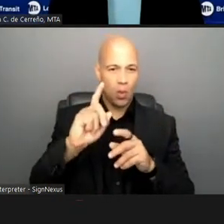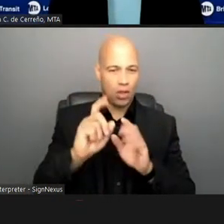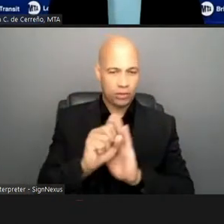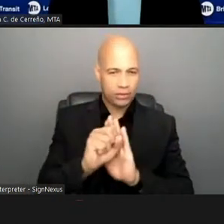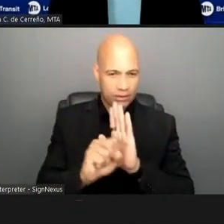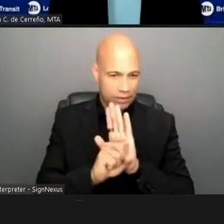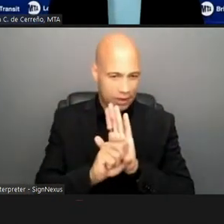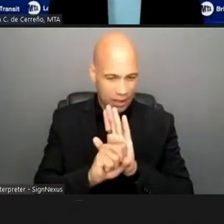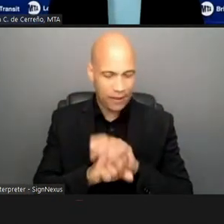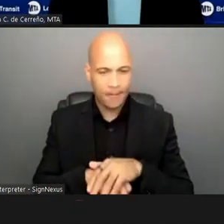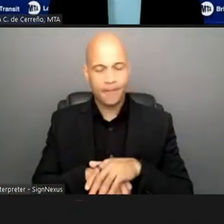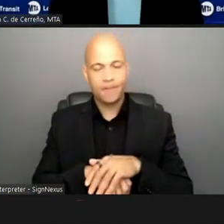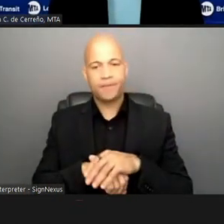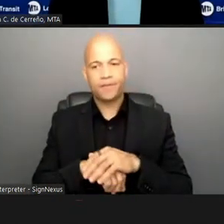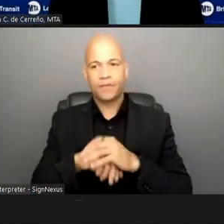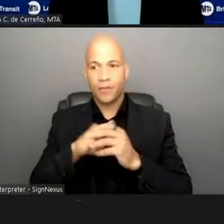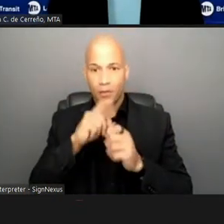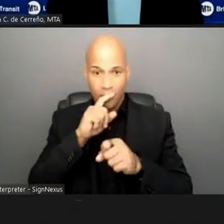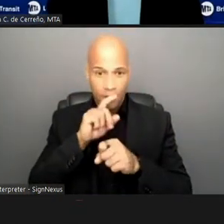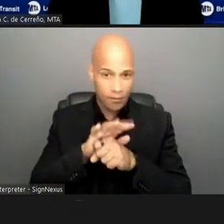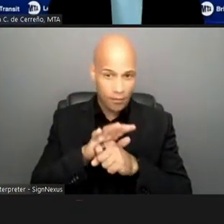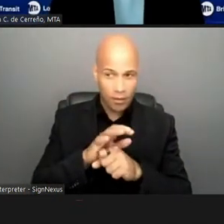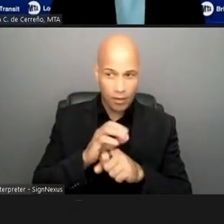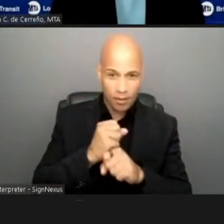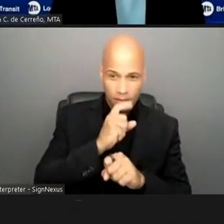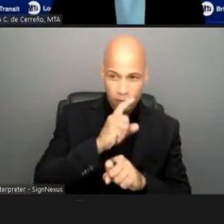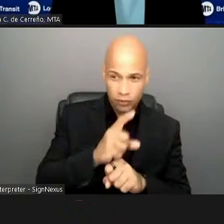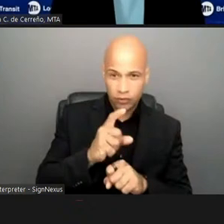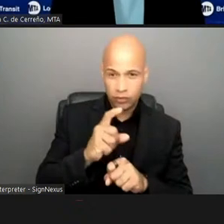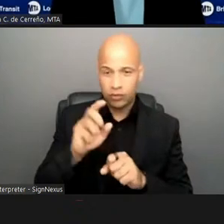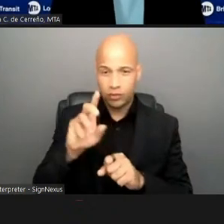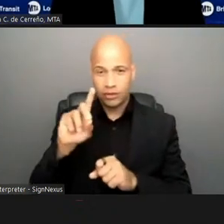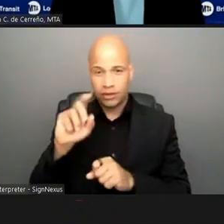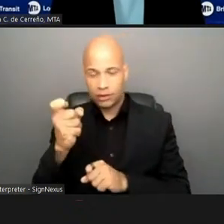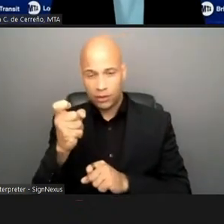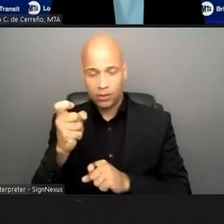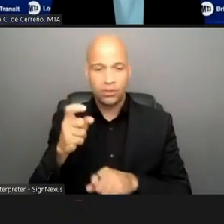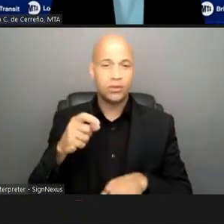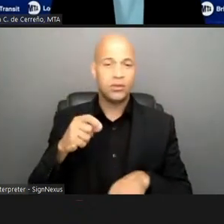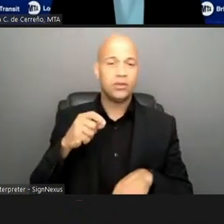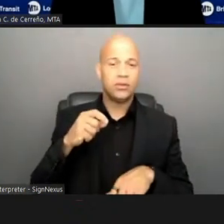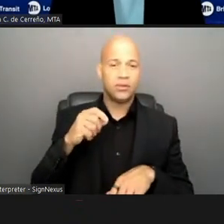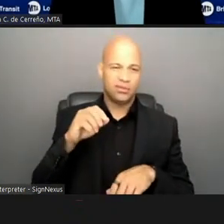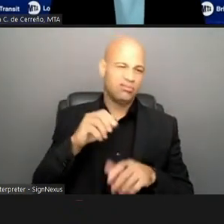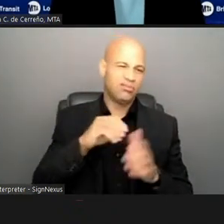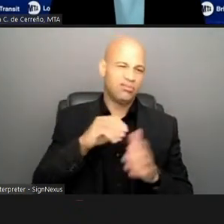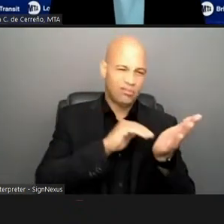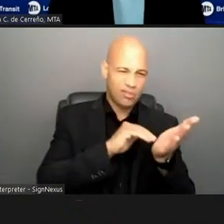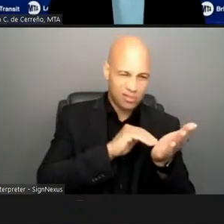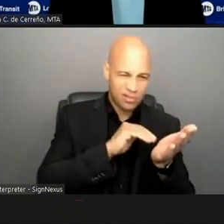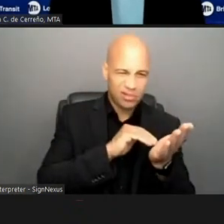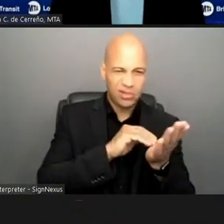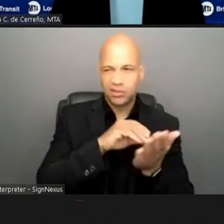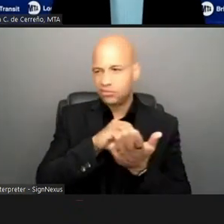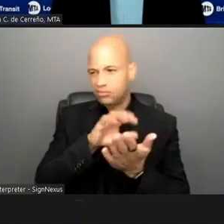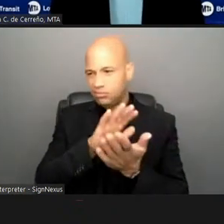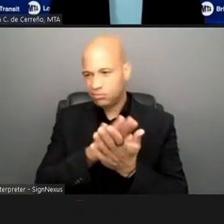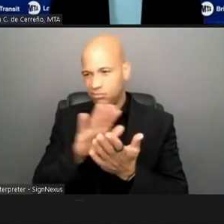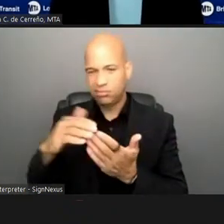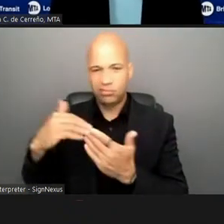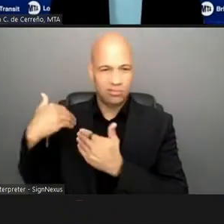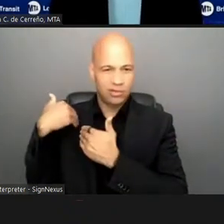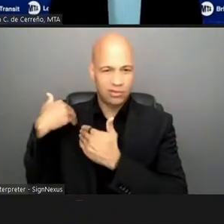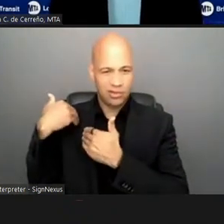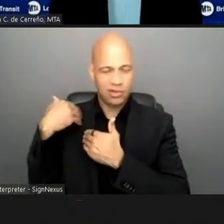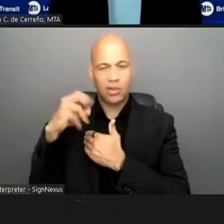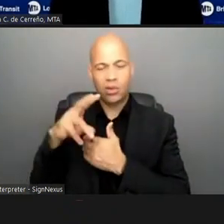involve confirming the diagnosis and perhaps in some sort of legal notarized statement from the issuing doctors so they are held responsible or through